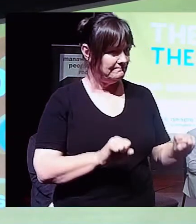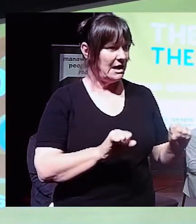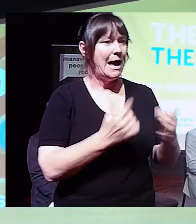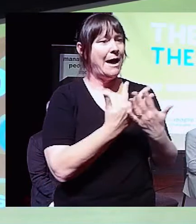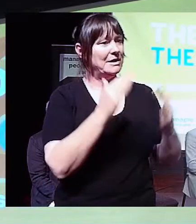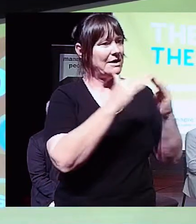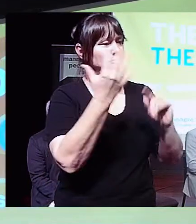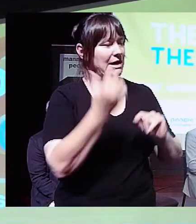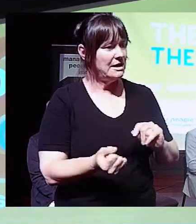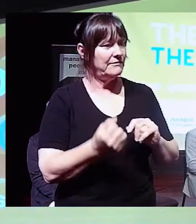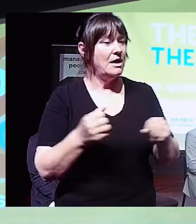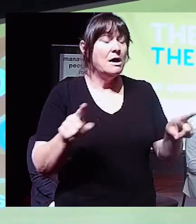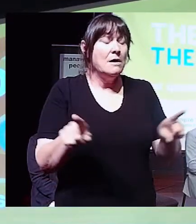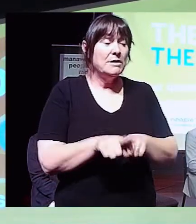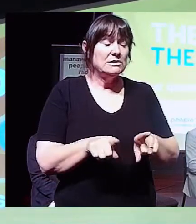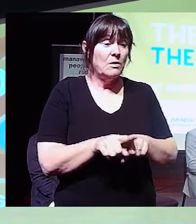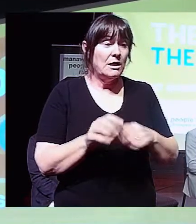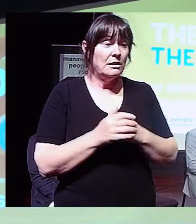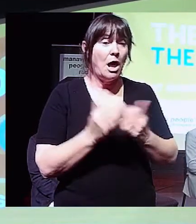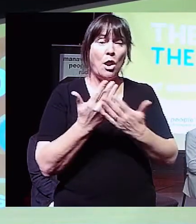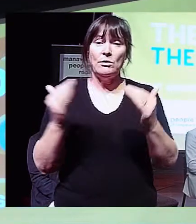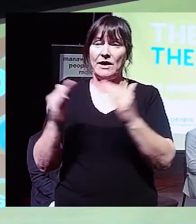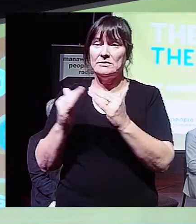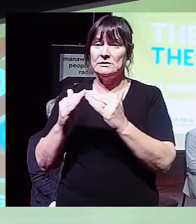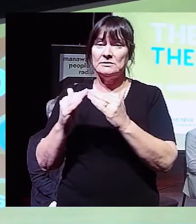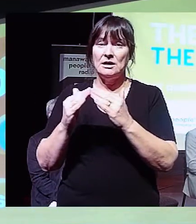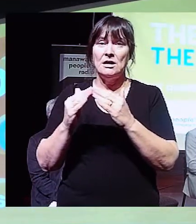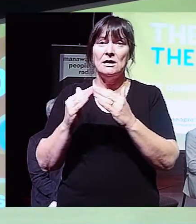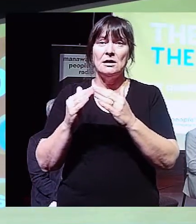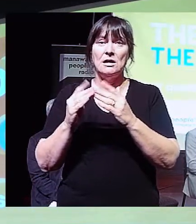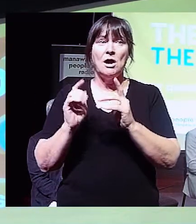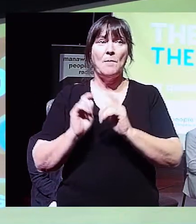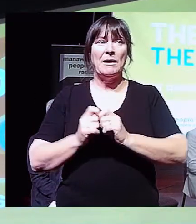area. What I also have noticed, though, is that there's an awful lot of housing being built out towards Whakaronga.